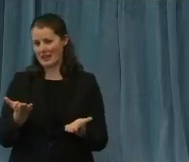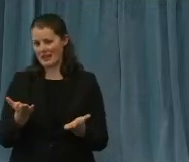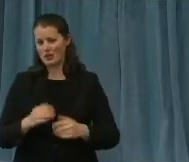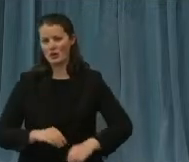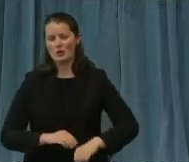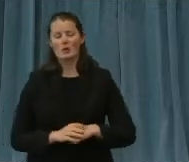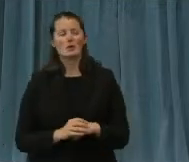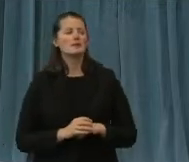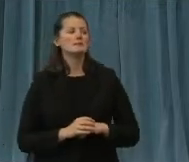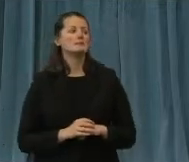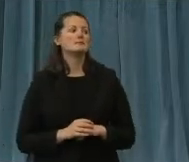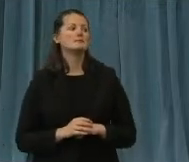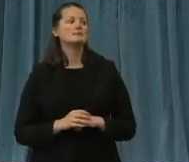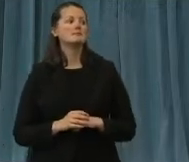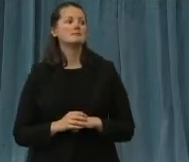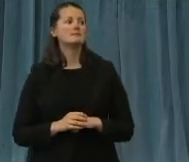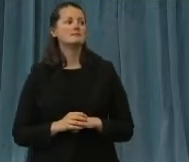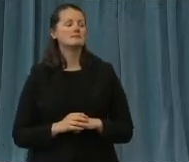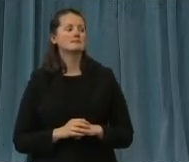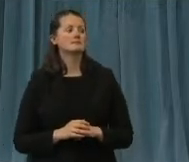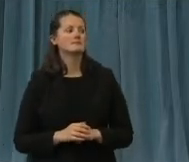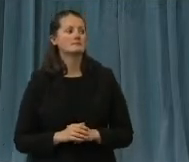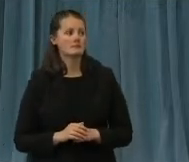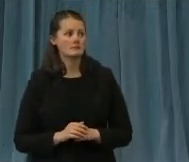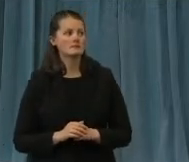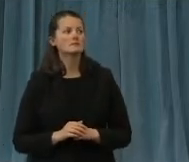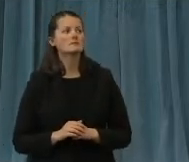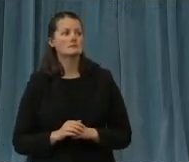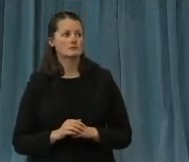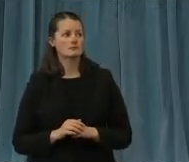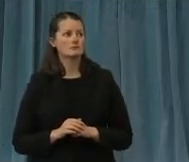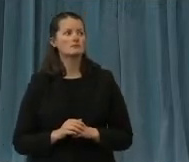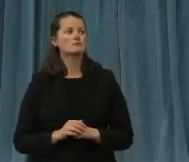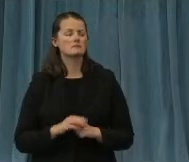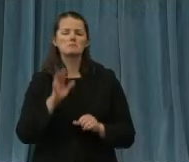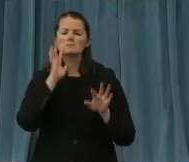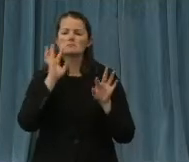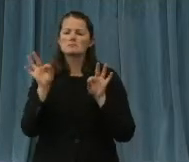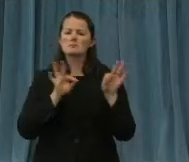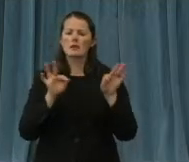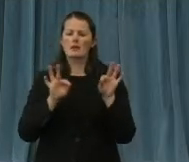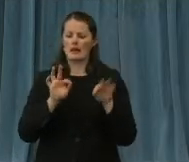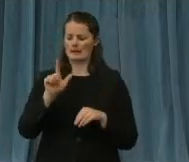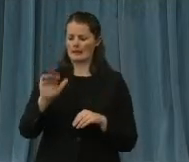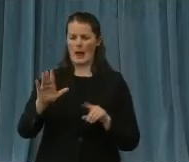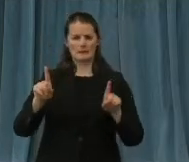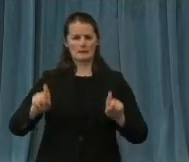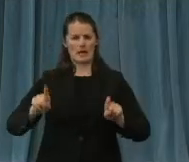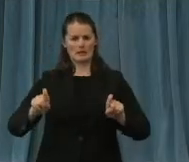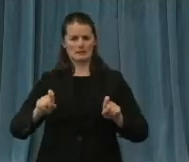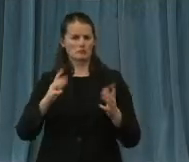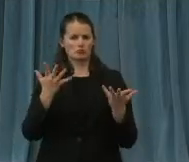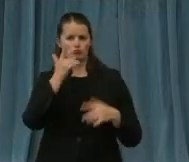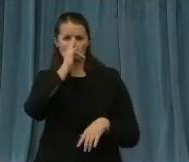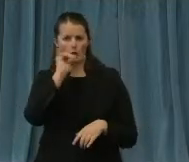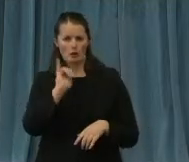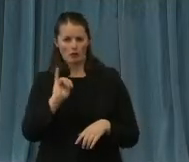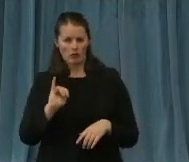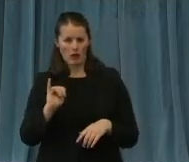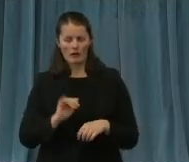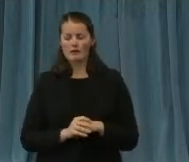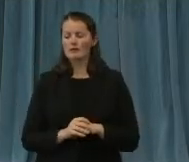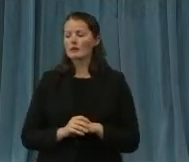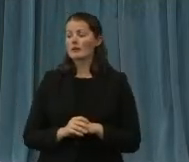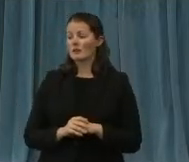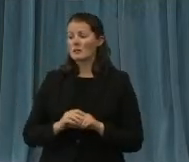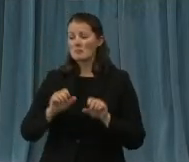Peak-Bullock, Nevada State Epidemiologist. I want to take a moment to talk about laboratory testing. Expanding our laboratory testing is really the key